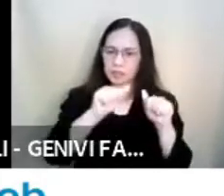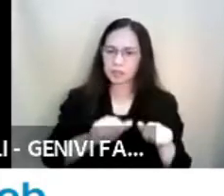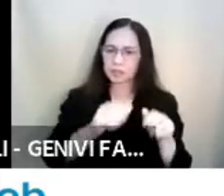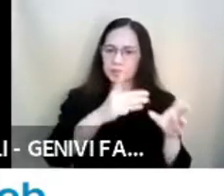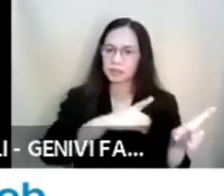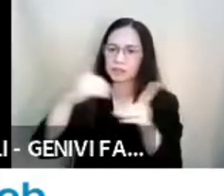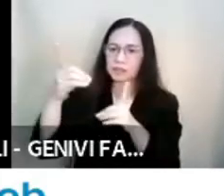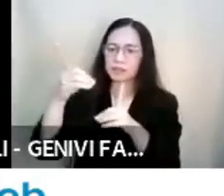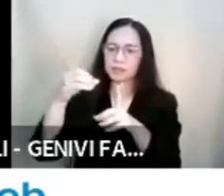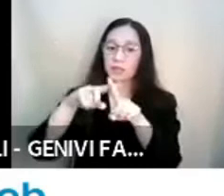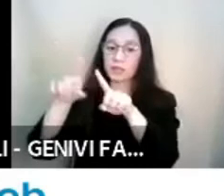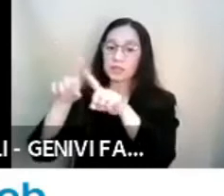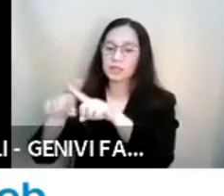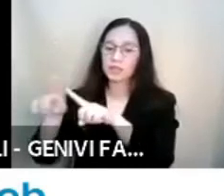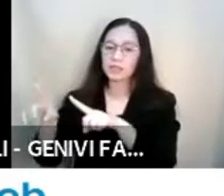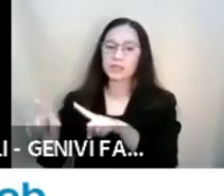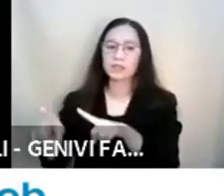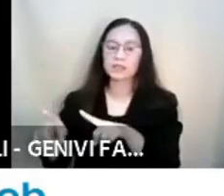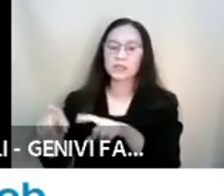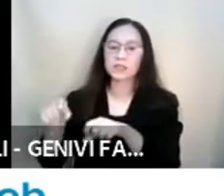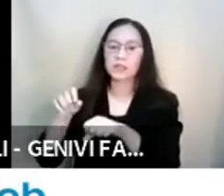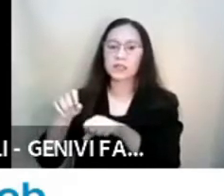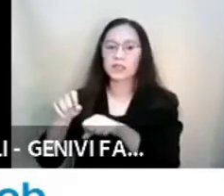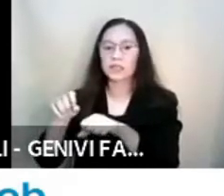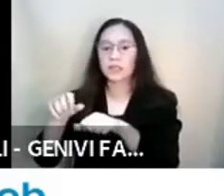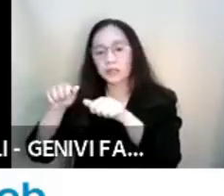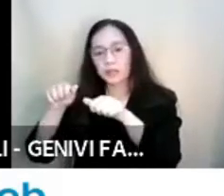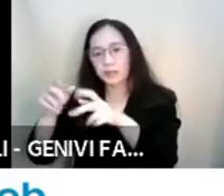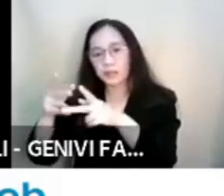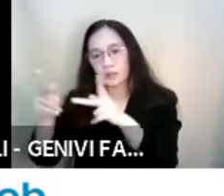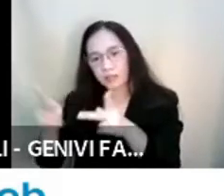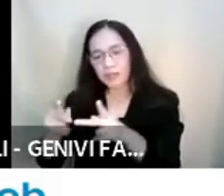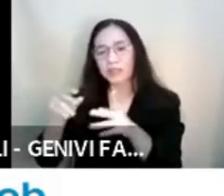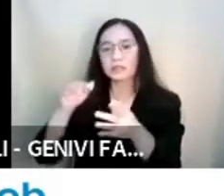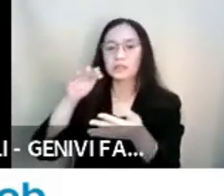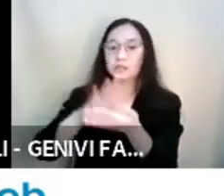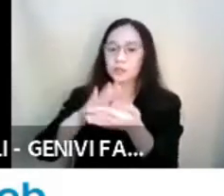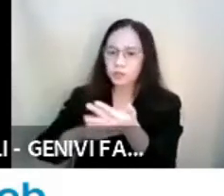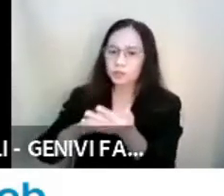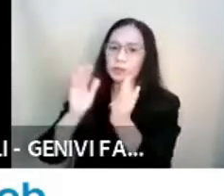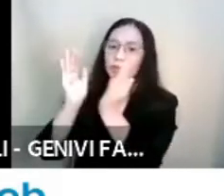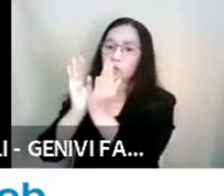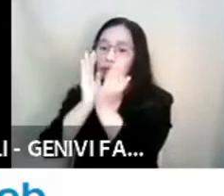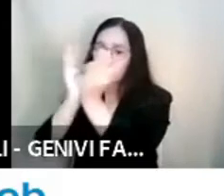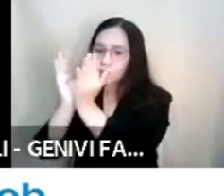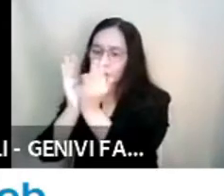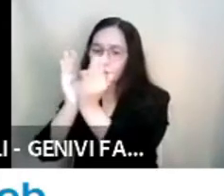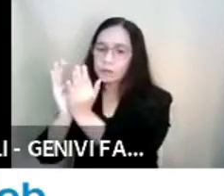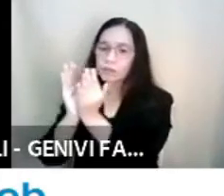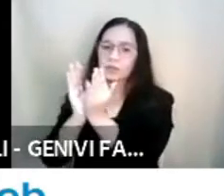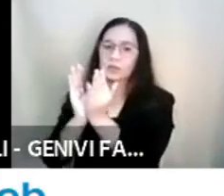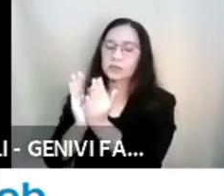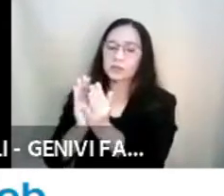different settings. No? You can do it in a school-based setting or a community-based setting on the